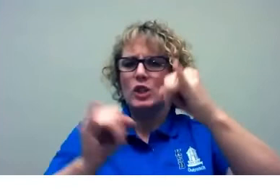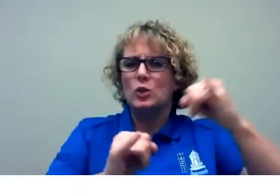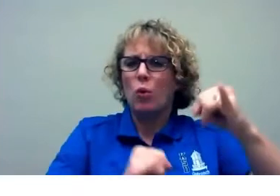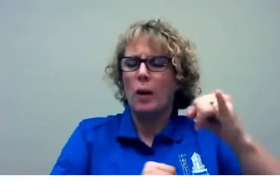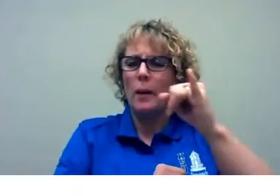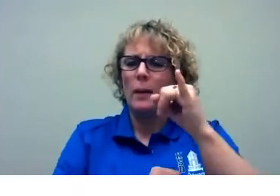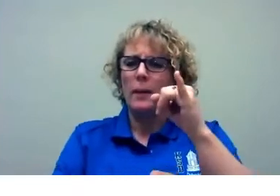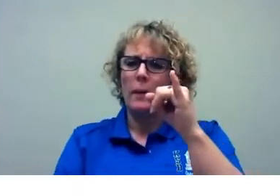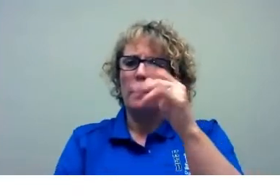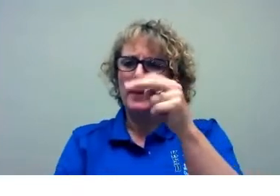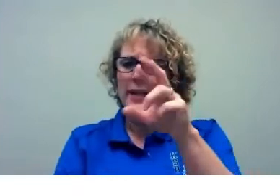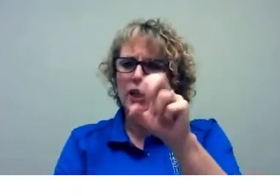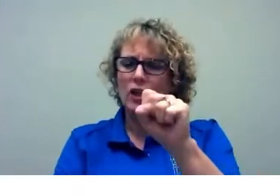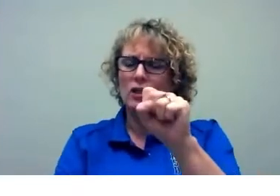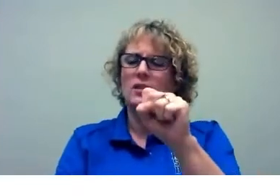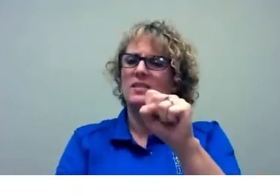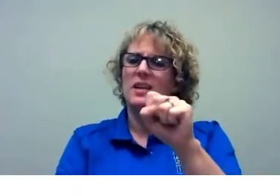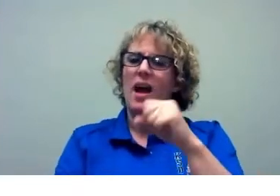And remember that